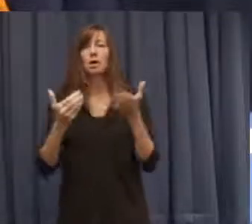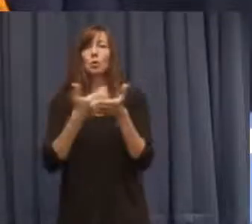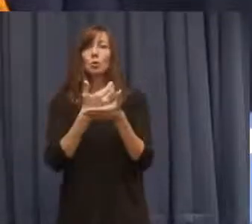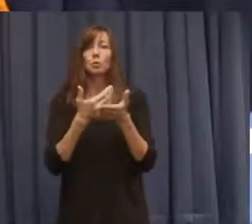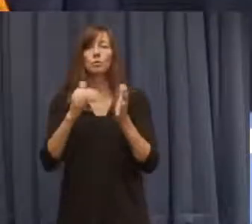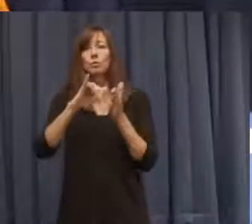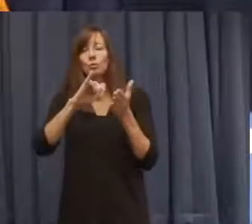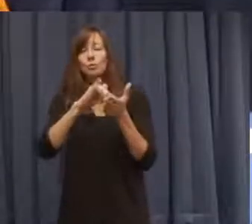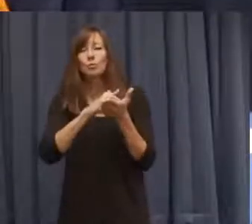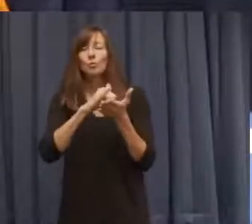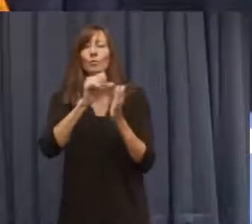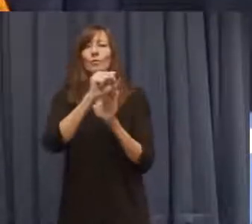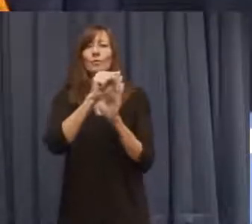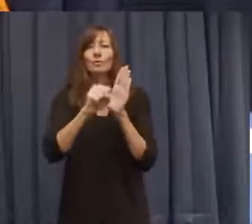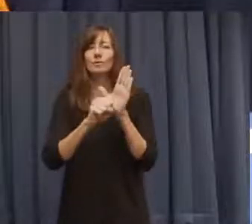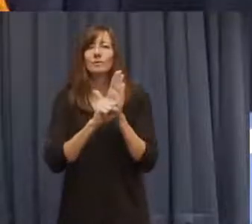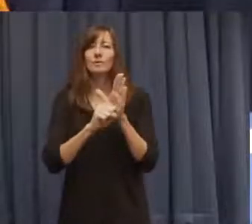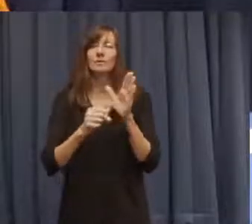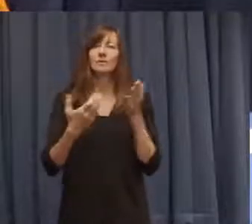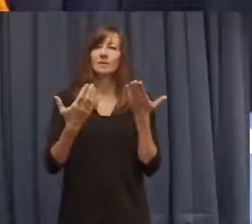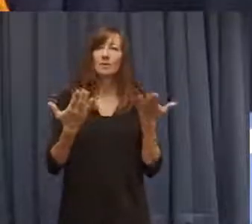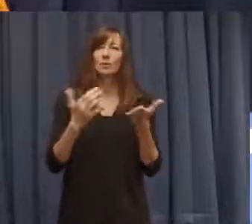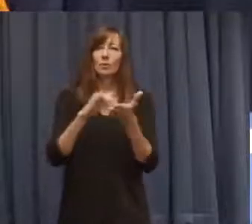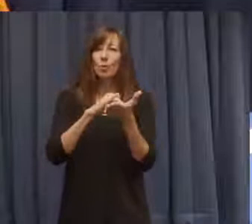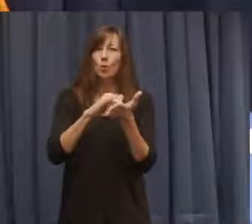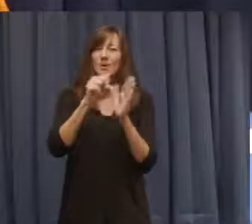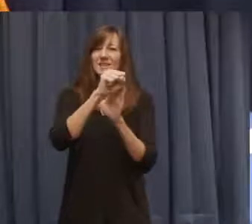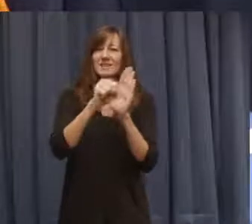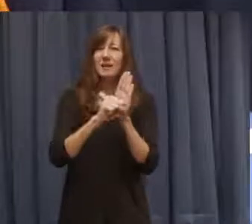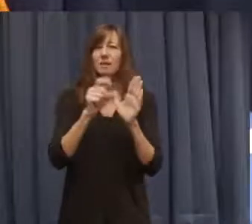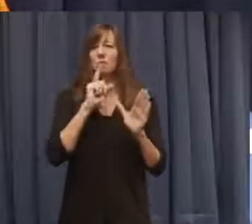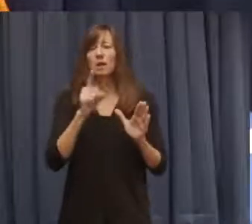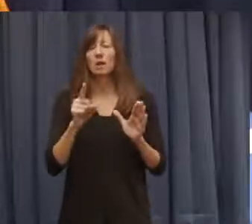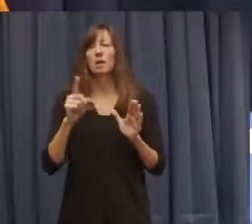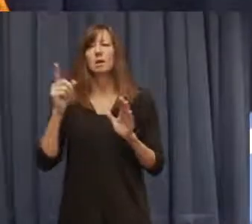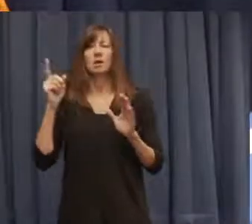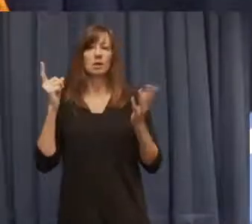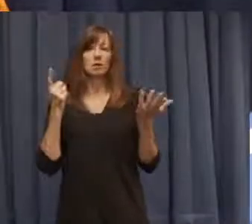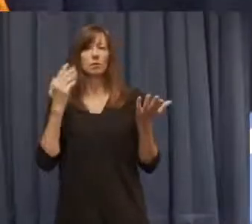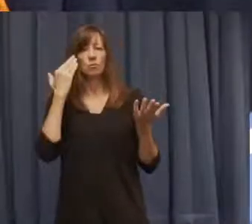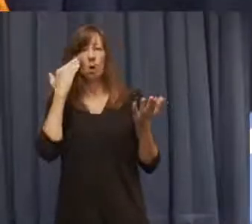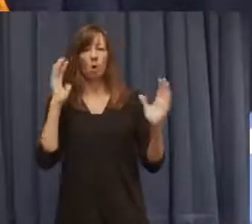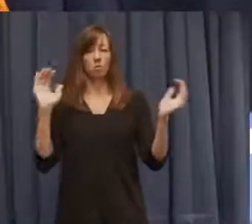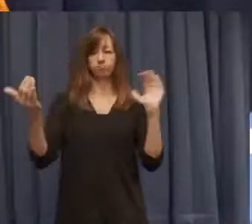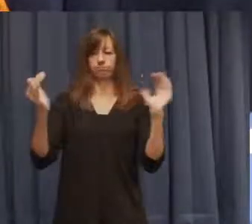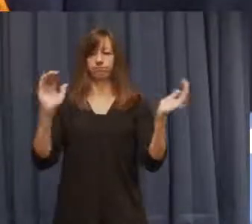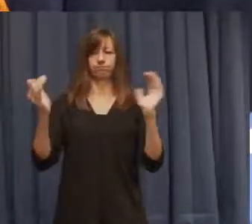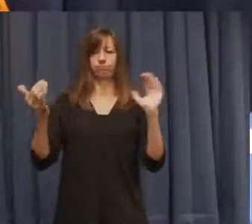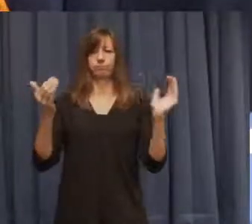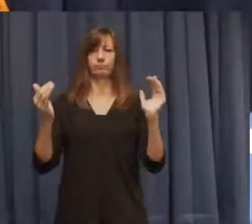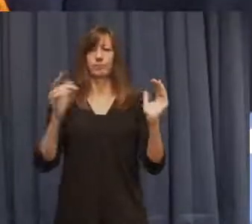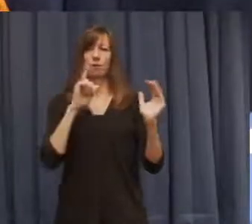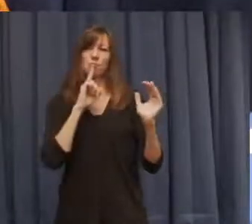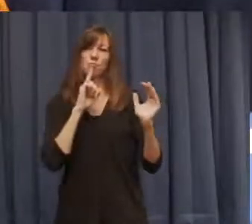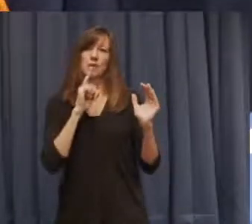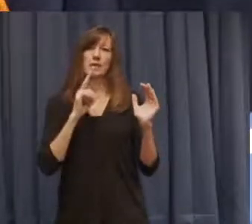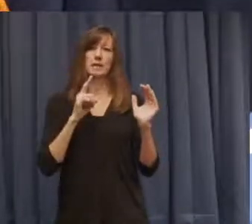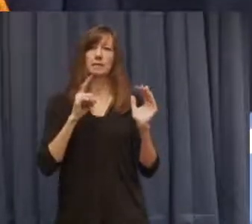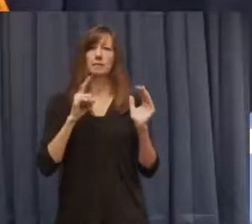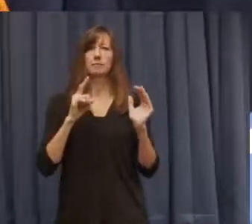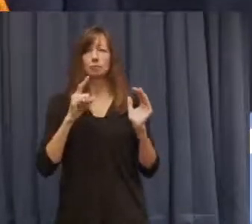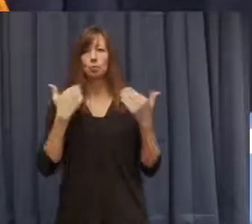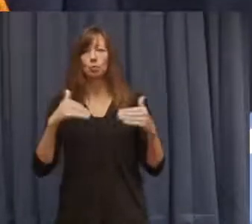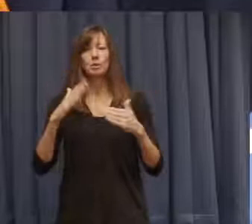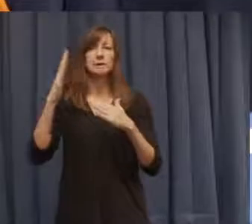I'm sure you've now heard from the governor and other leaders about a few of the pockets, the sort of top 10 zip codes, if you